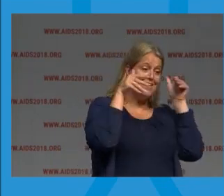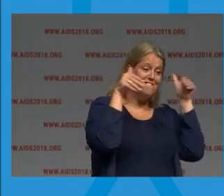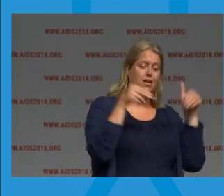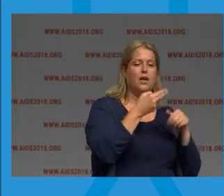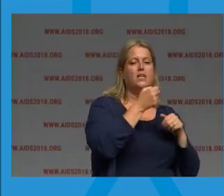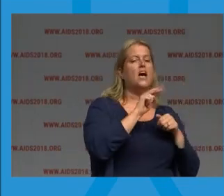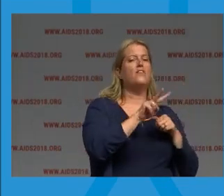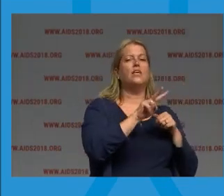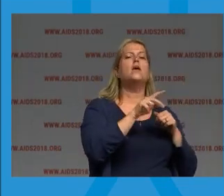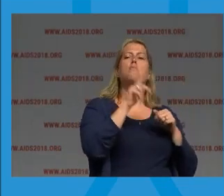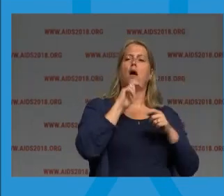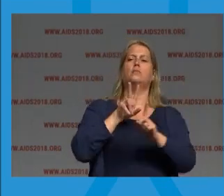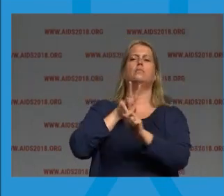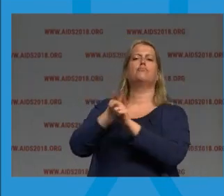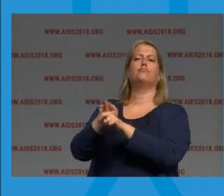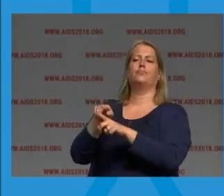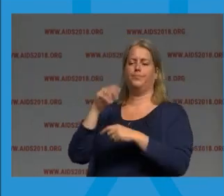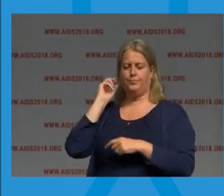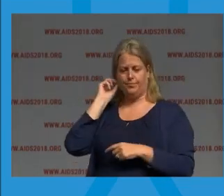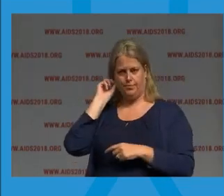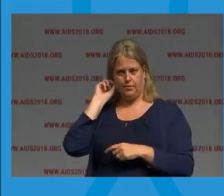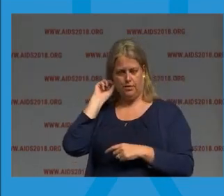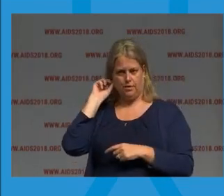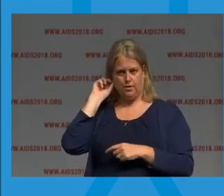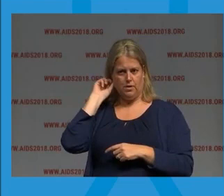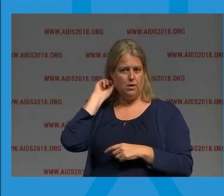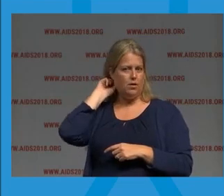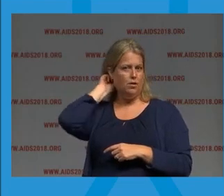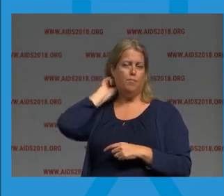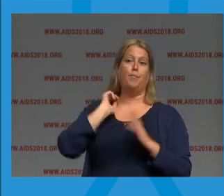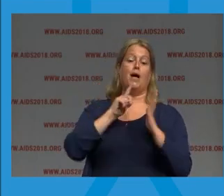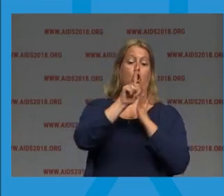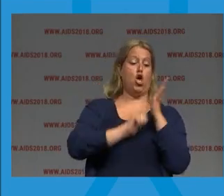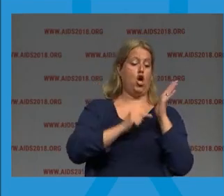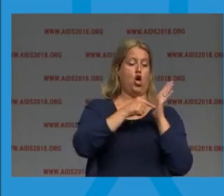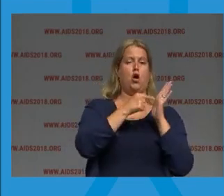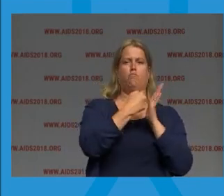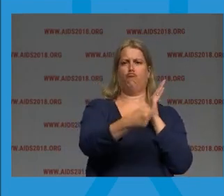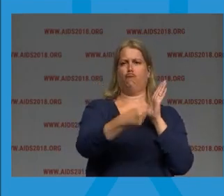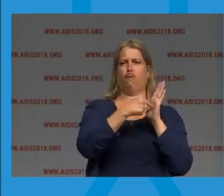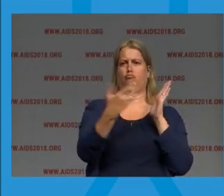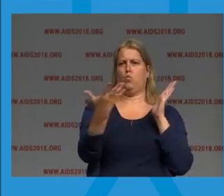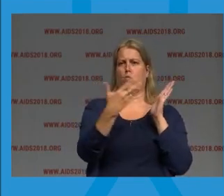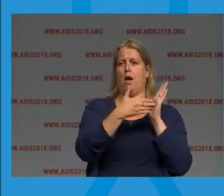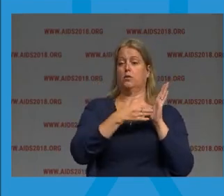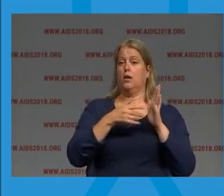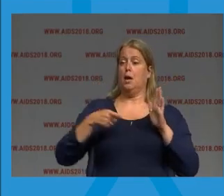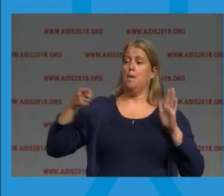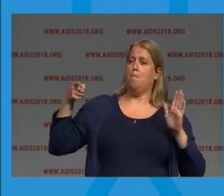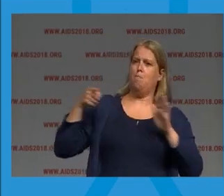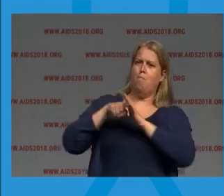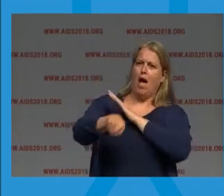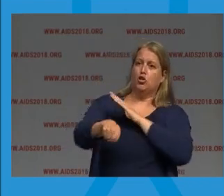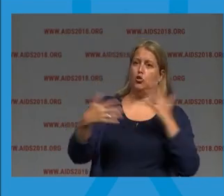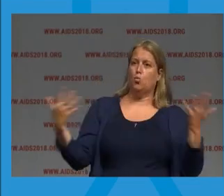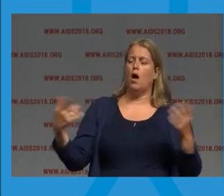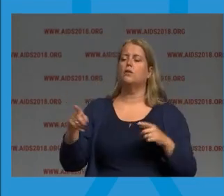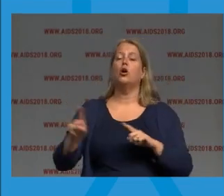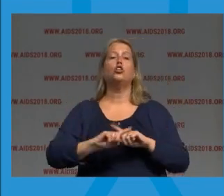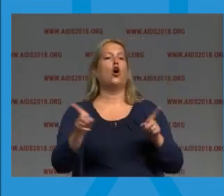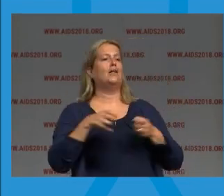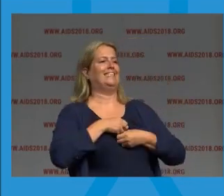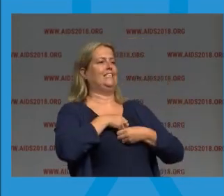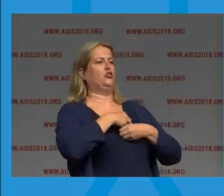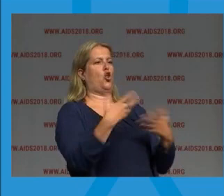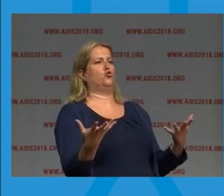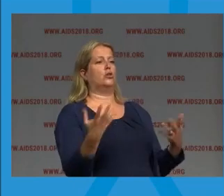mention issues of HIV. So what does the law then punish? The law punishes non-disclosure. If you're